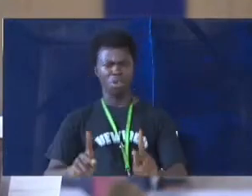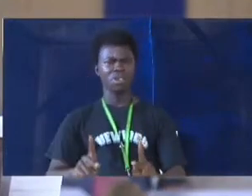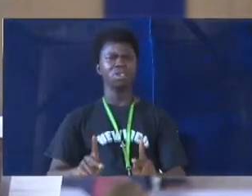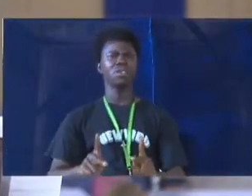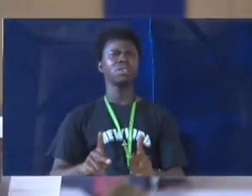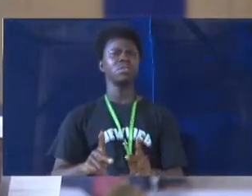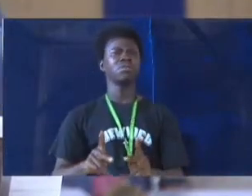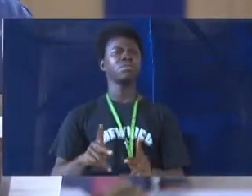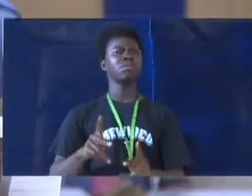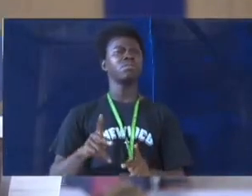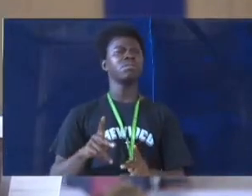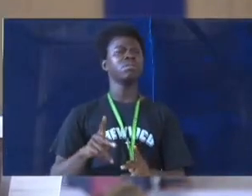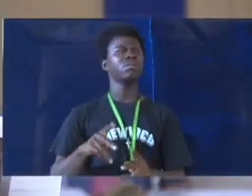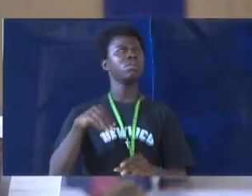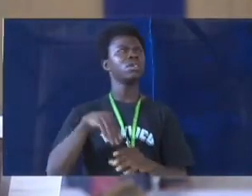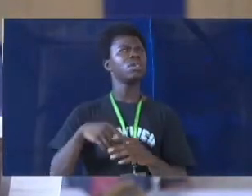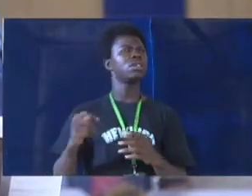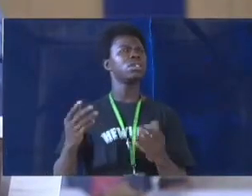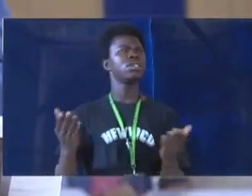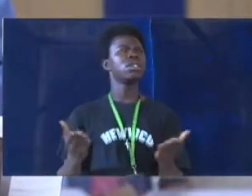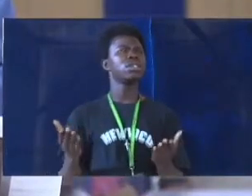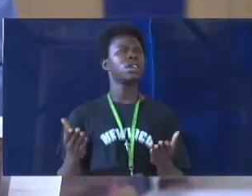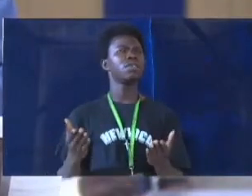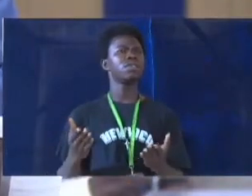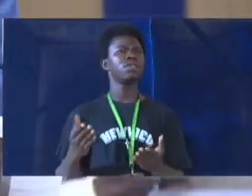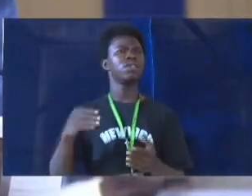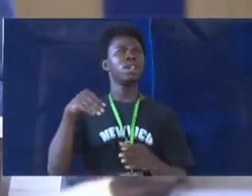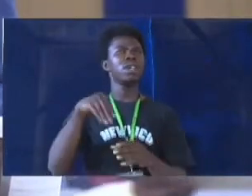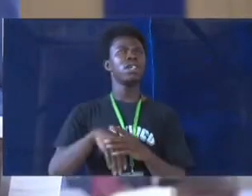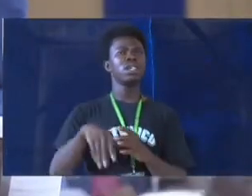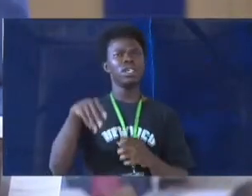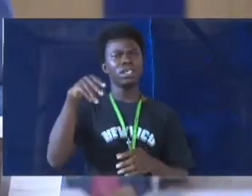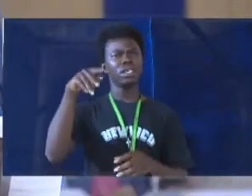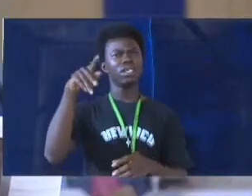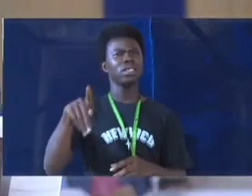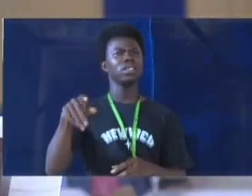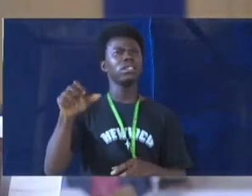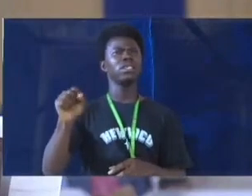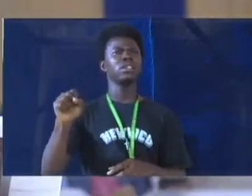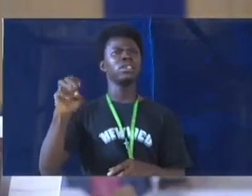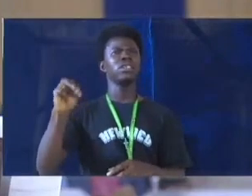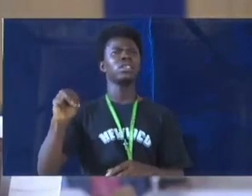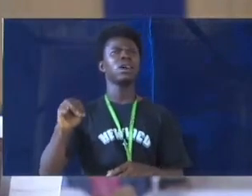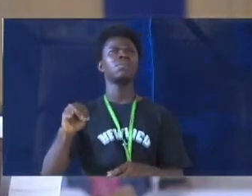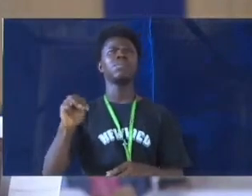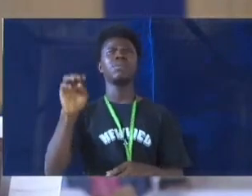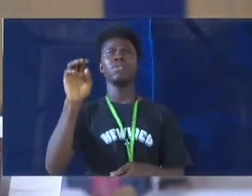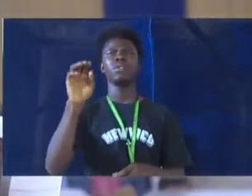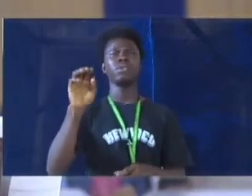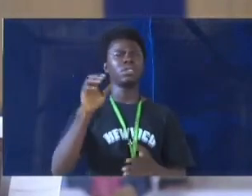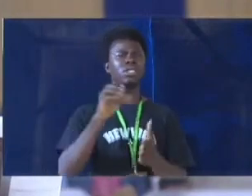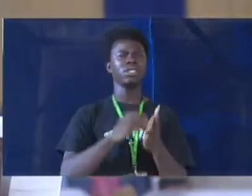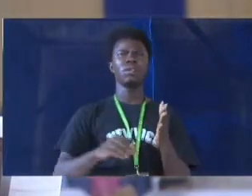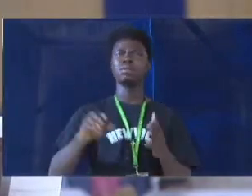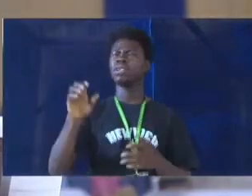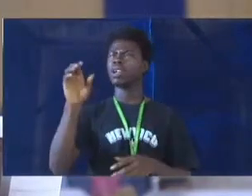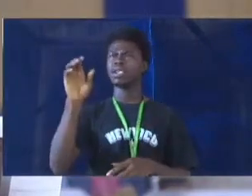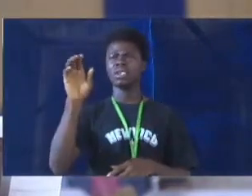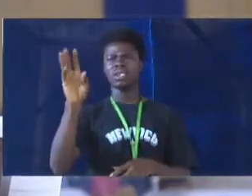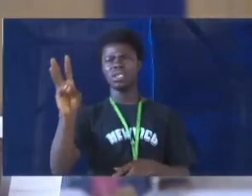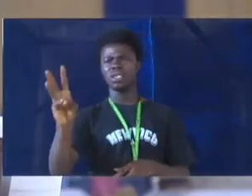Reason the psalmist in Psalms chapter 69 verse 20, Psalms chapter 69 verse